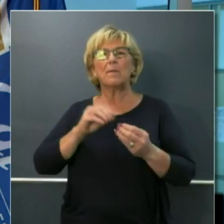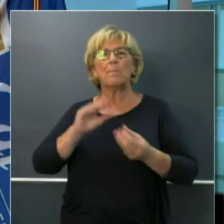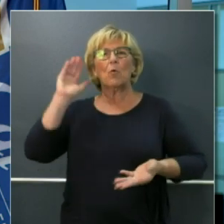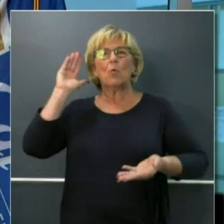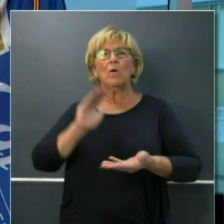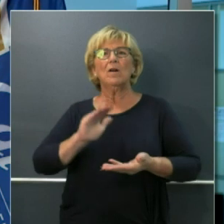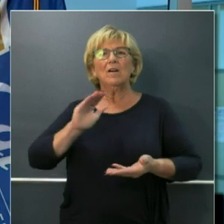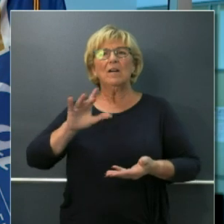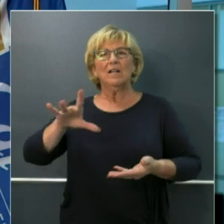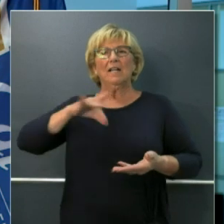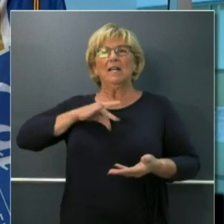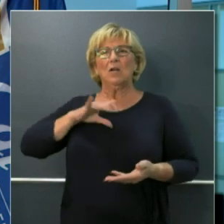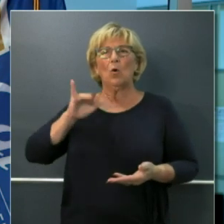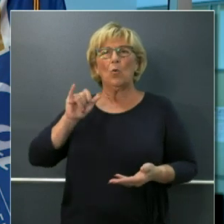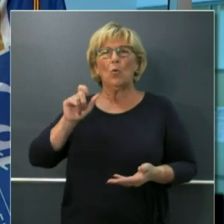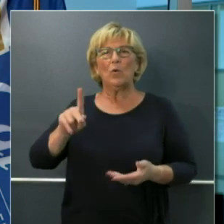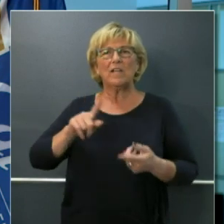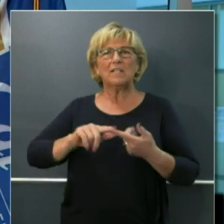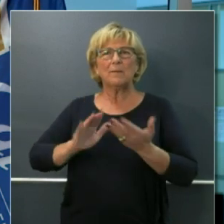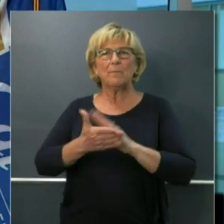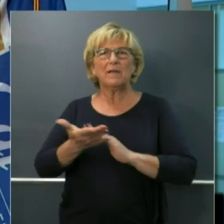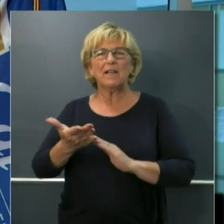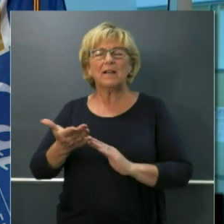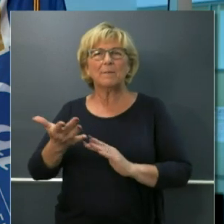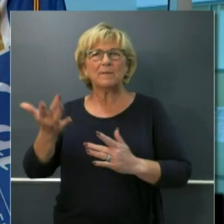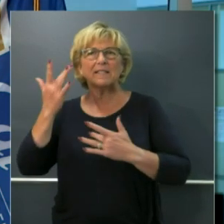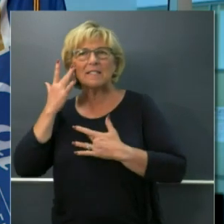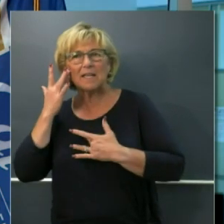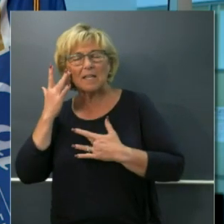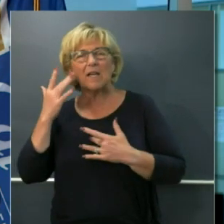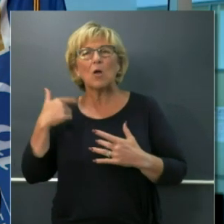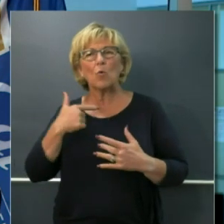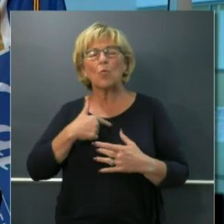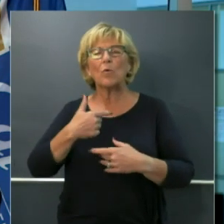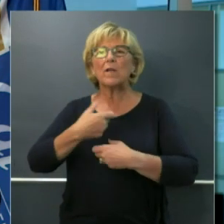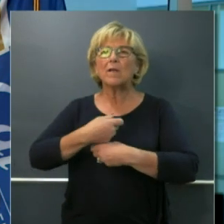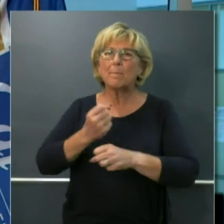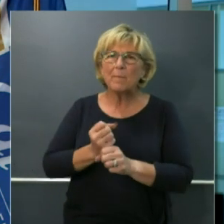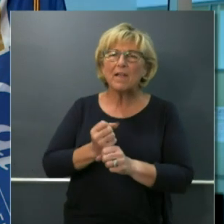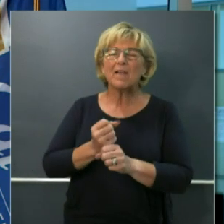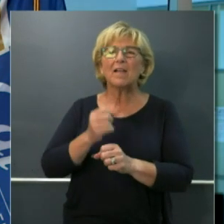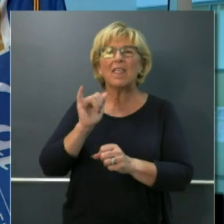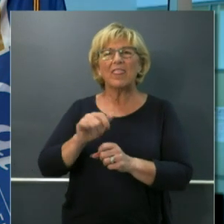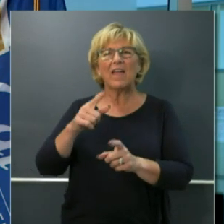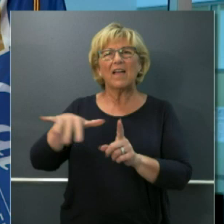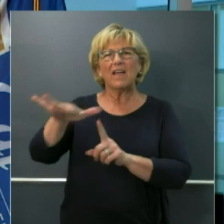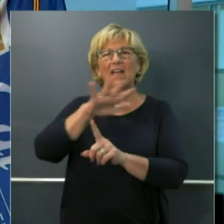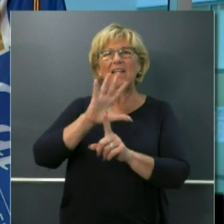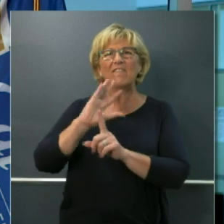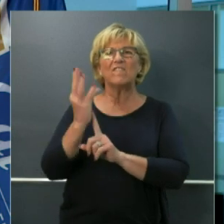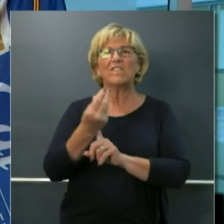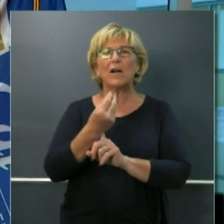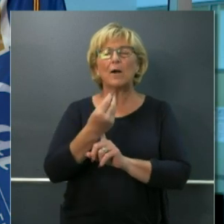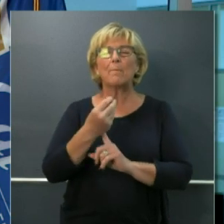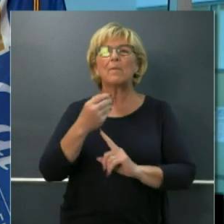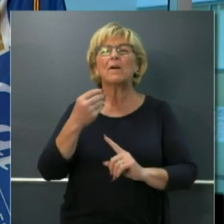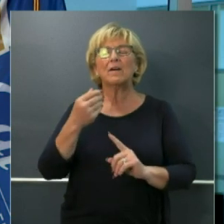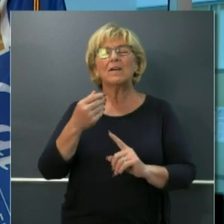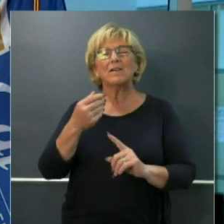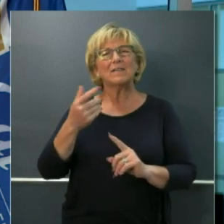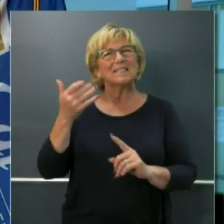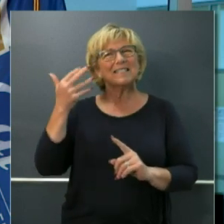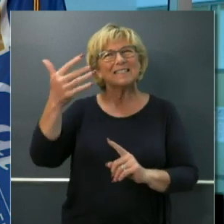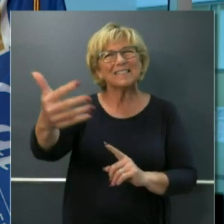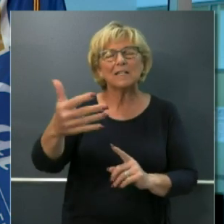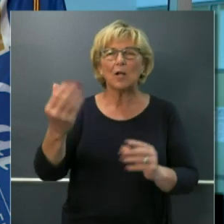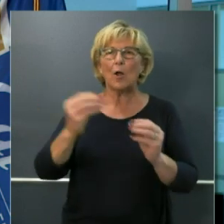of environments, we'll be talking a little bit more as well, but we really want to create an opportunity for those, but we know it will be longer in coming. And